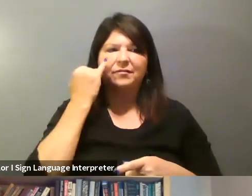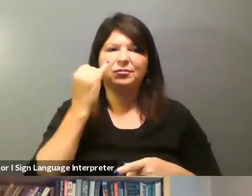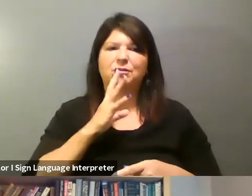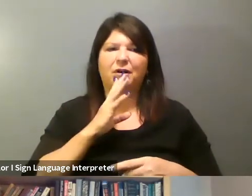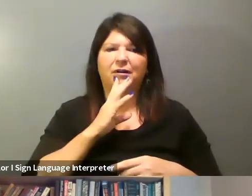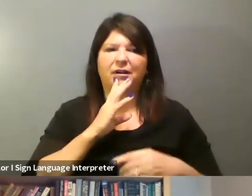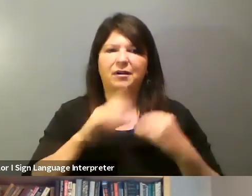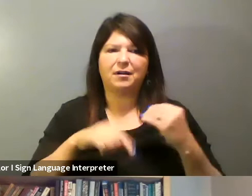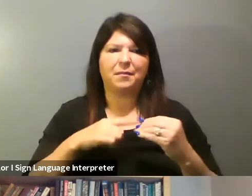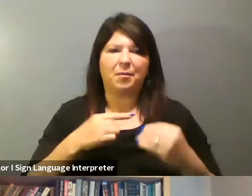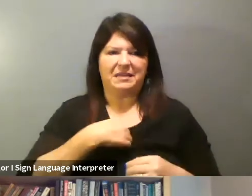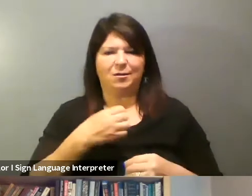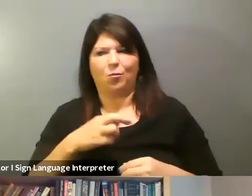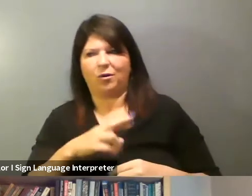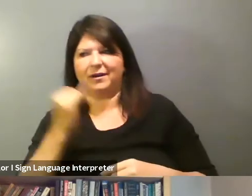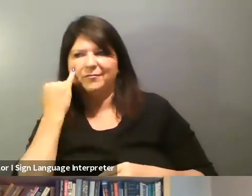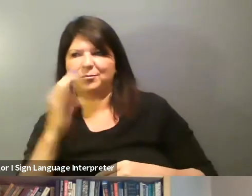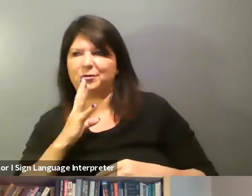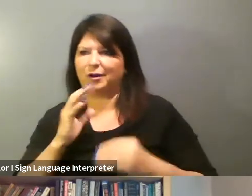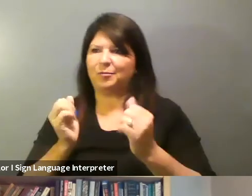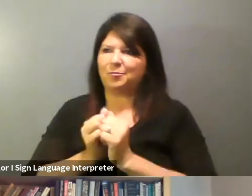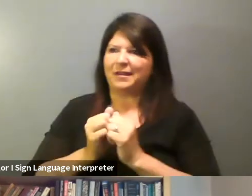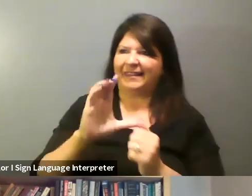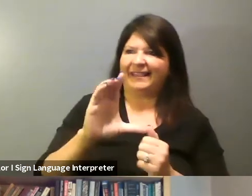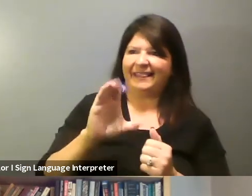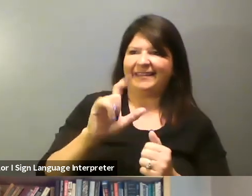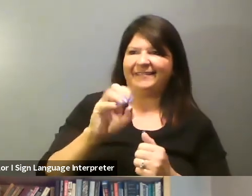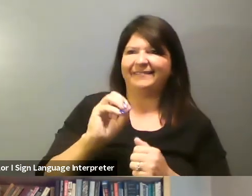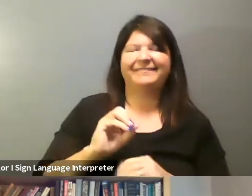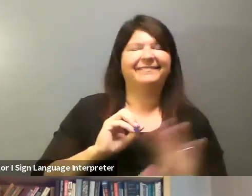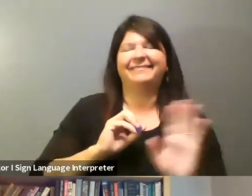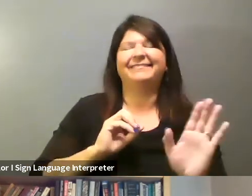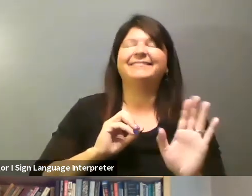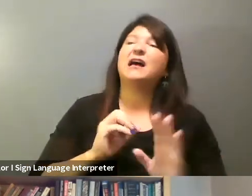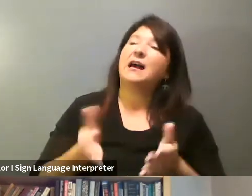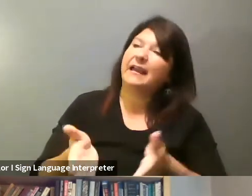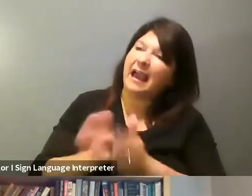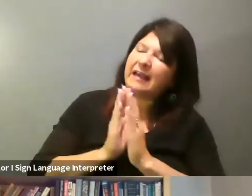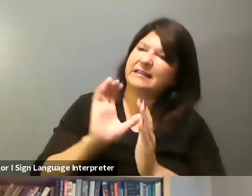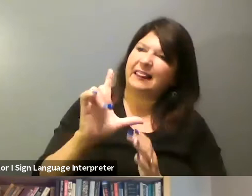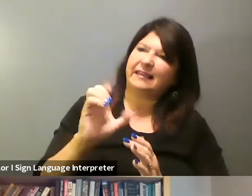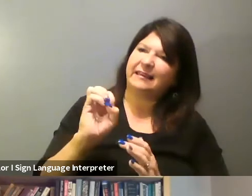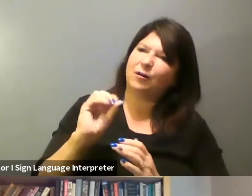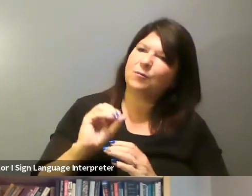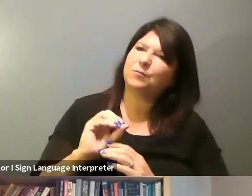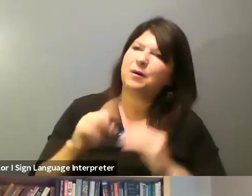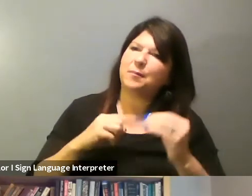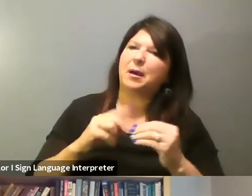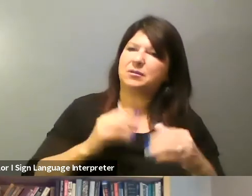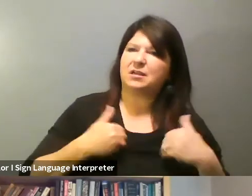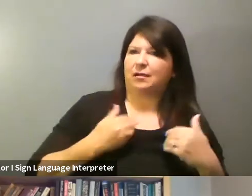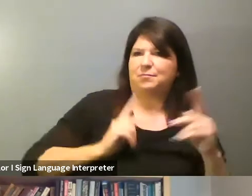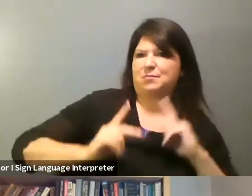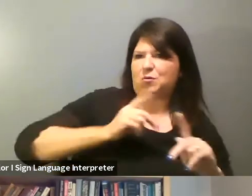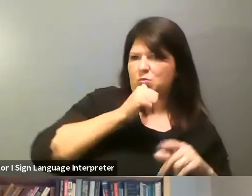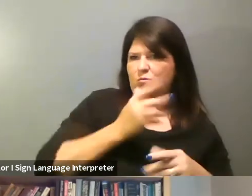asked Cleo the question. I asked Cleo the question about advice to young people being active. Yes. So I'm asking you about young people going